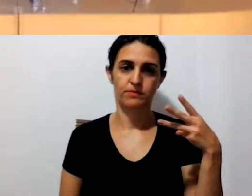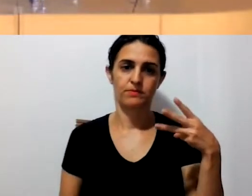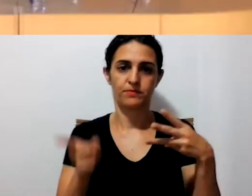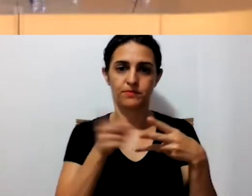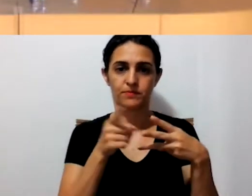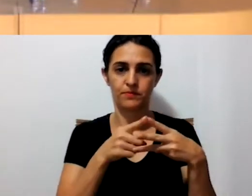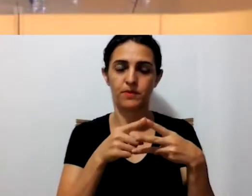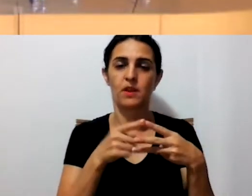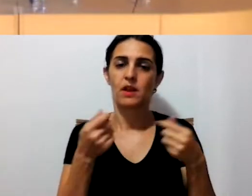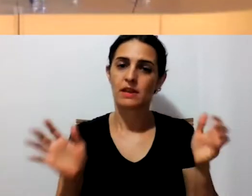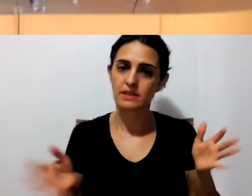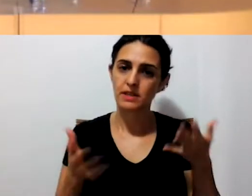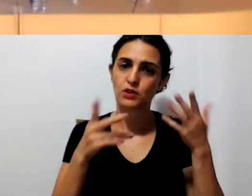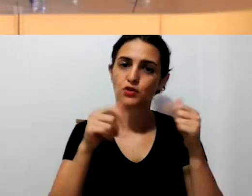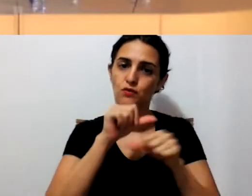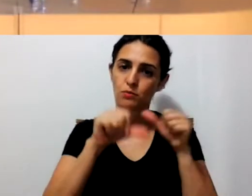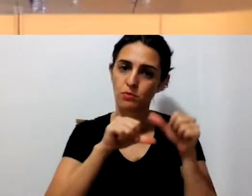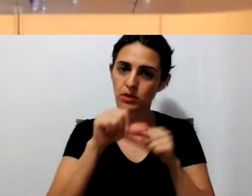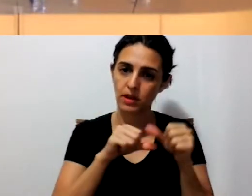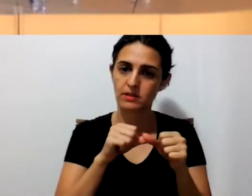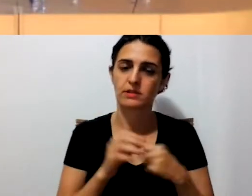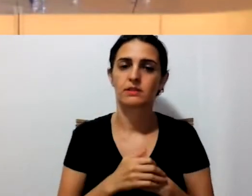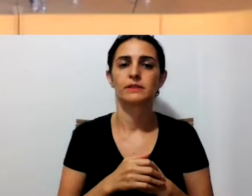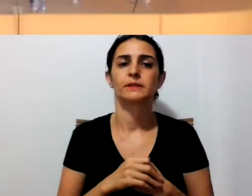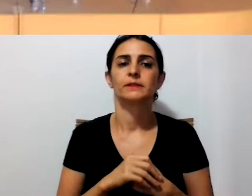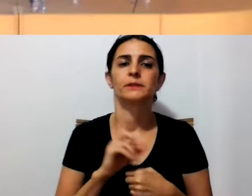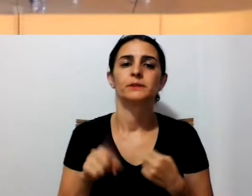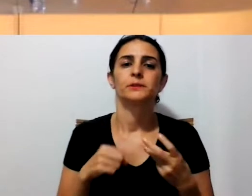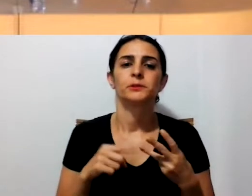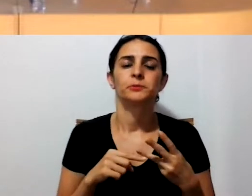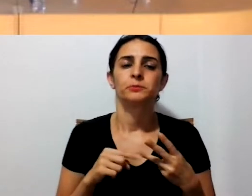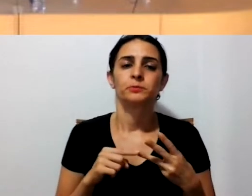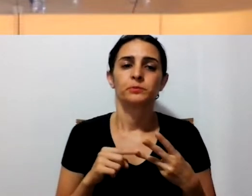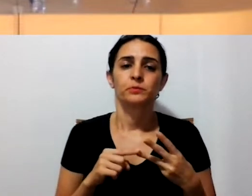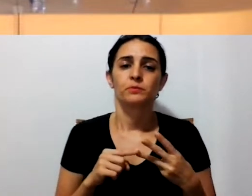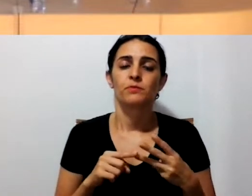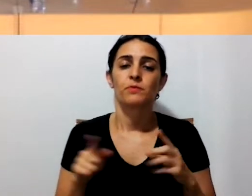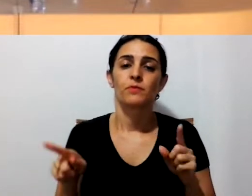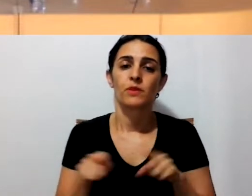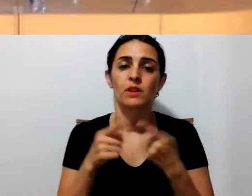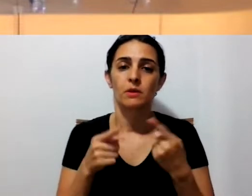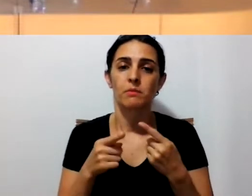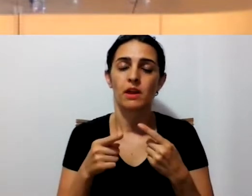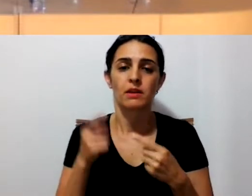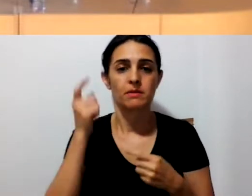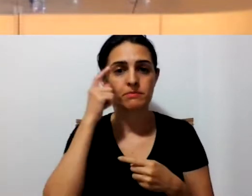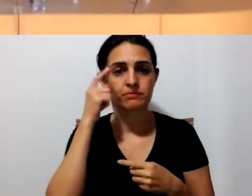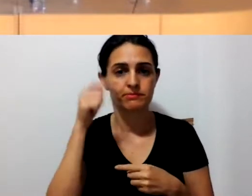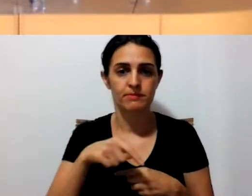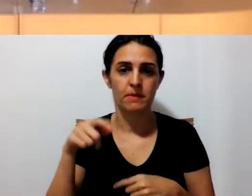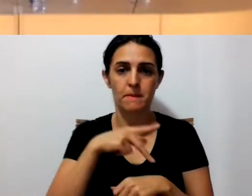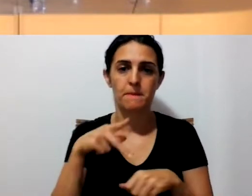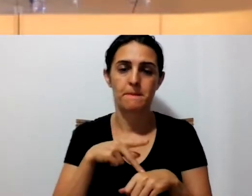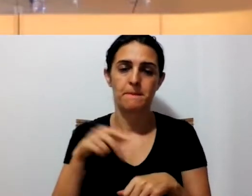to have better ratings, to attract more investors. So there are many things which I will go into detail in my